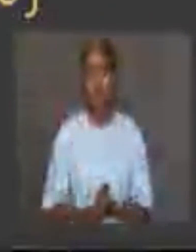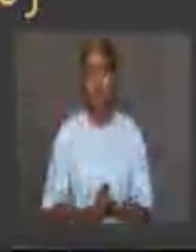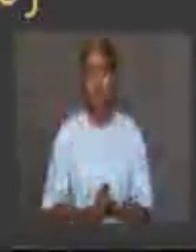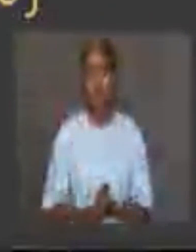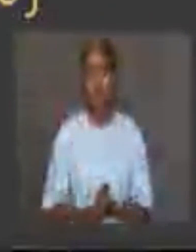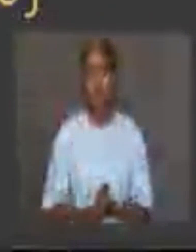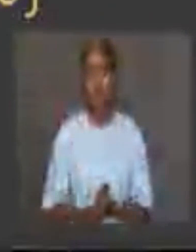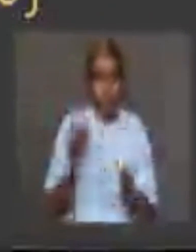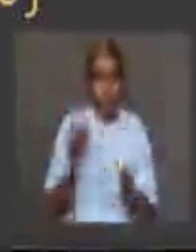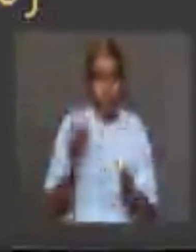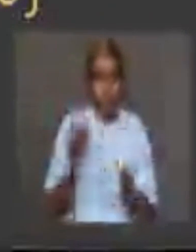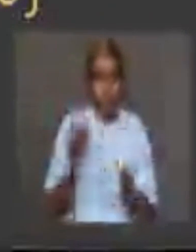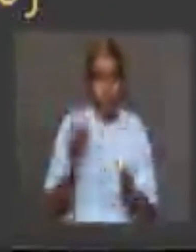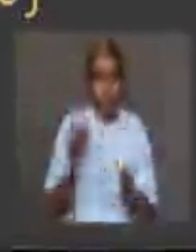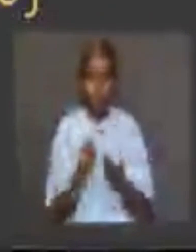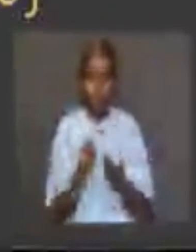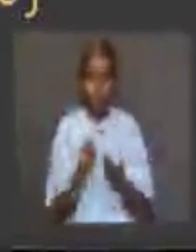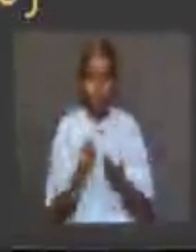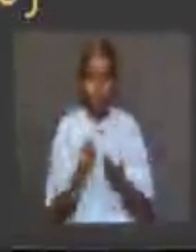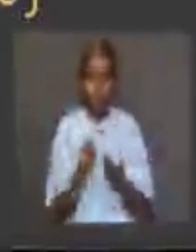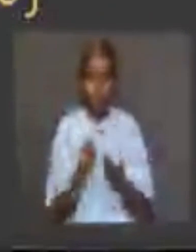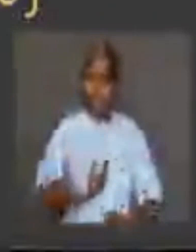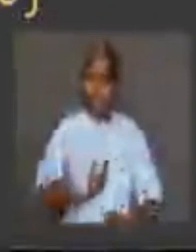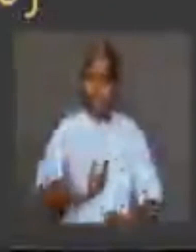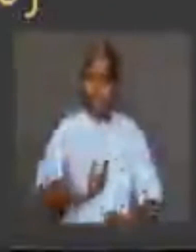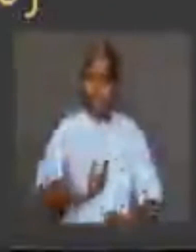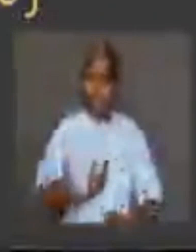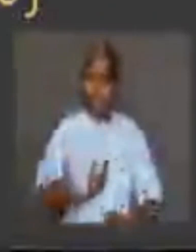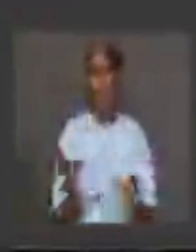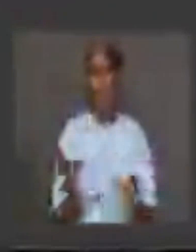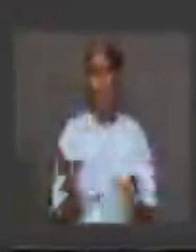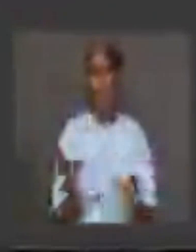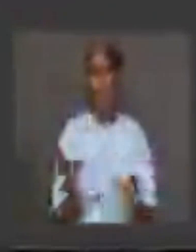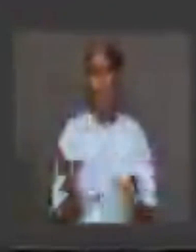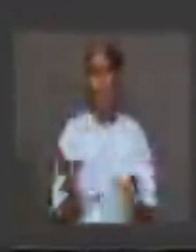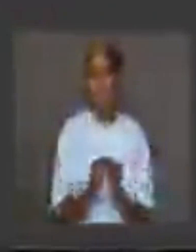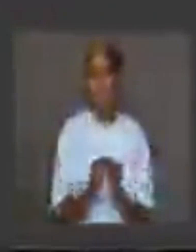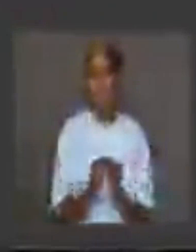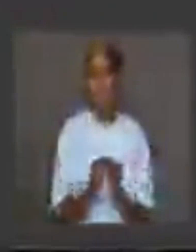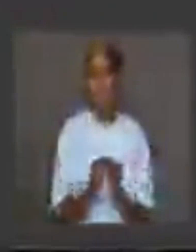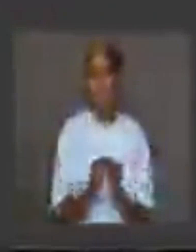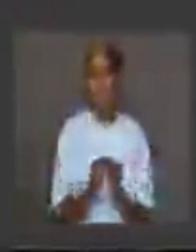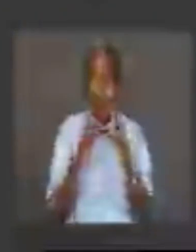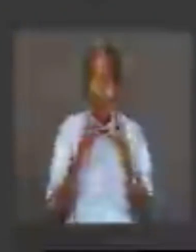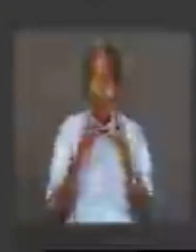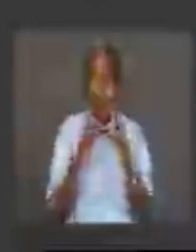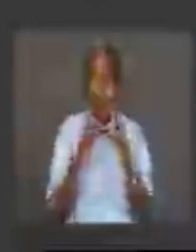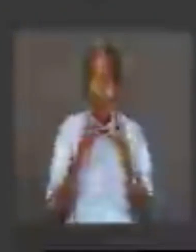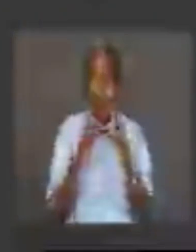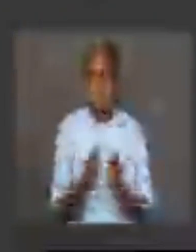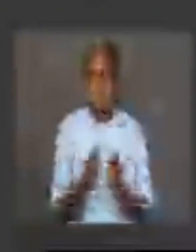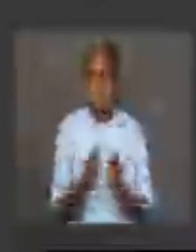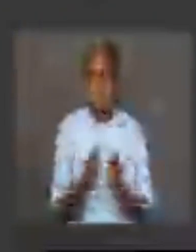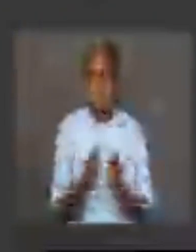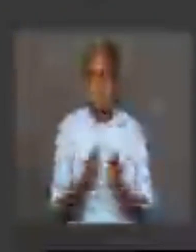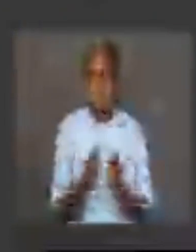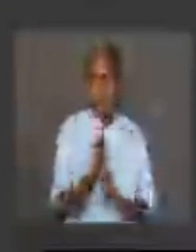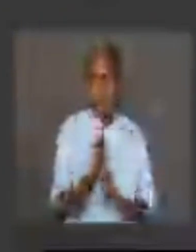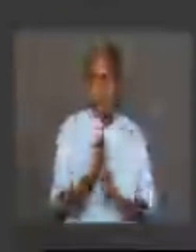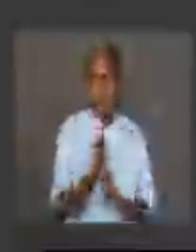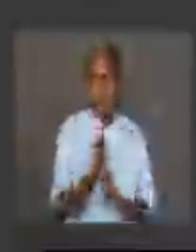group these elements into one set, the answer is the set containing